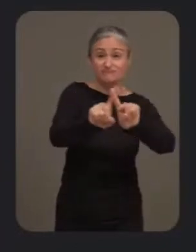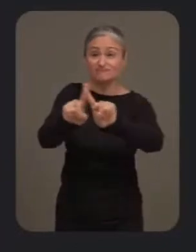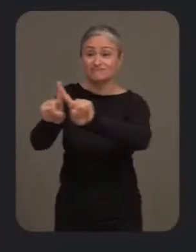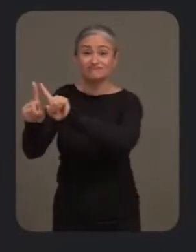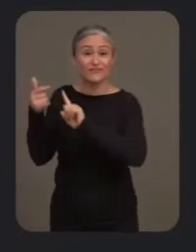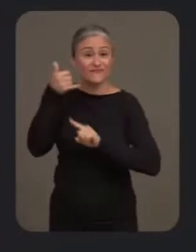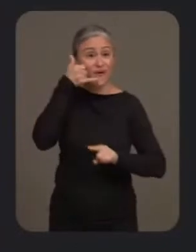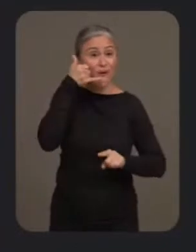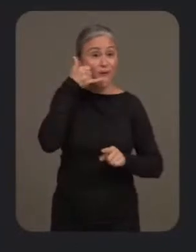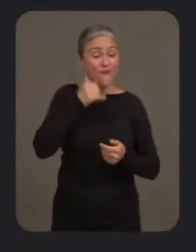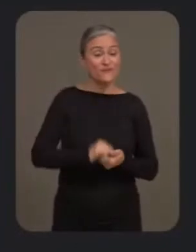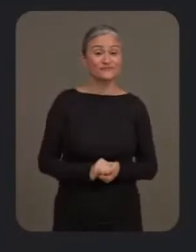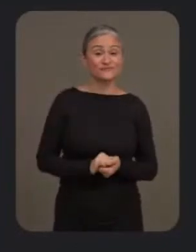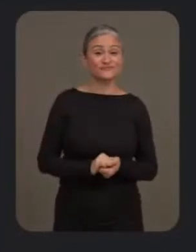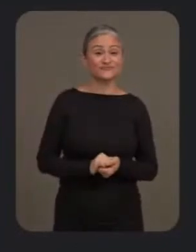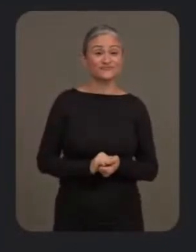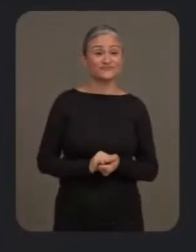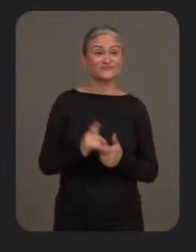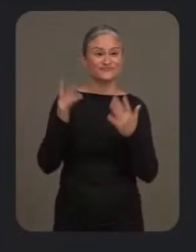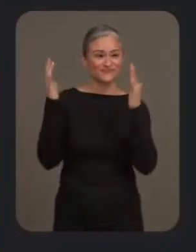smartphones.